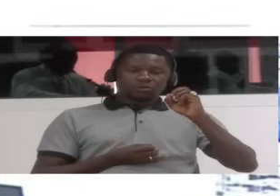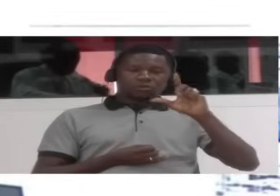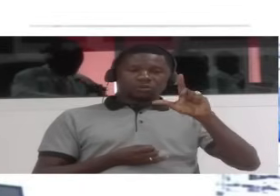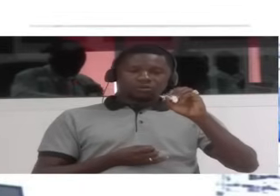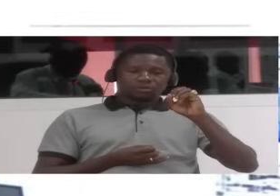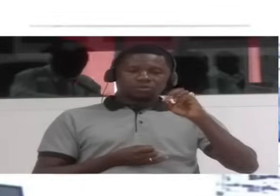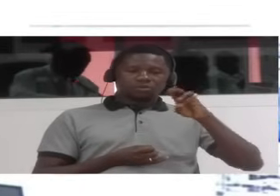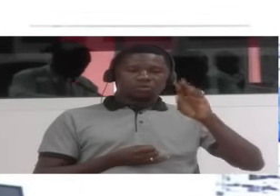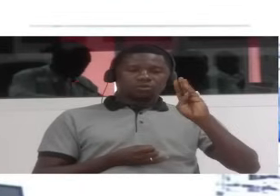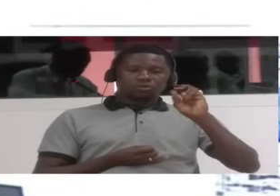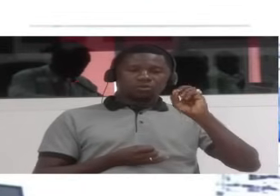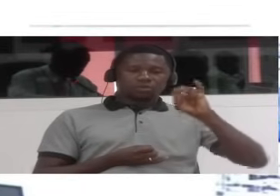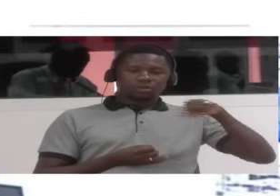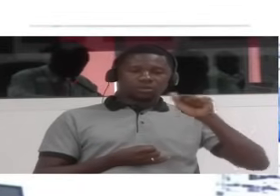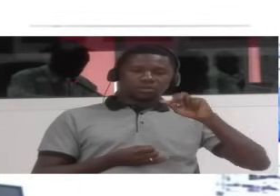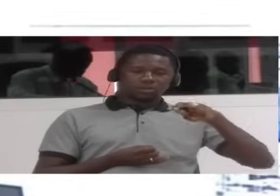Malik Jata,